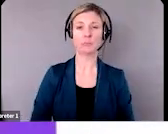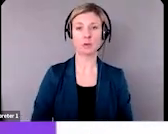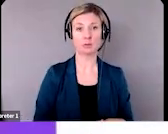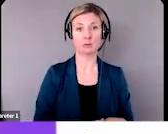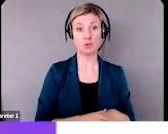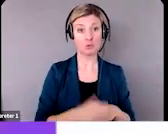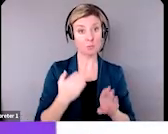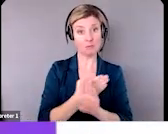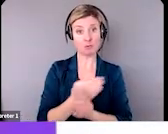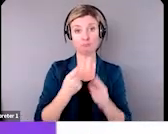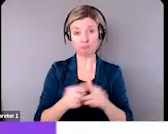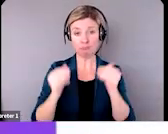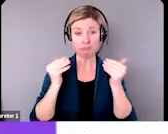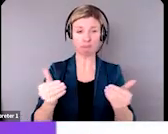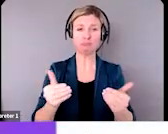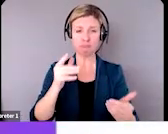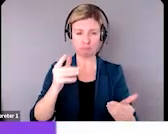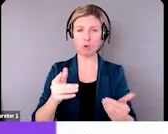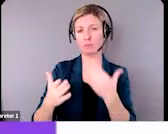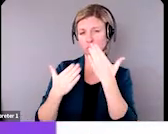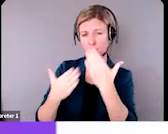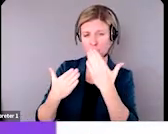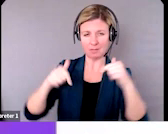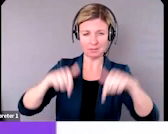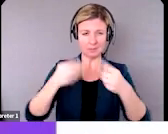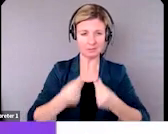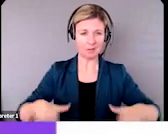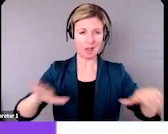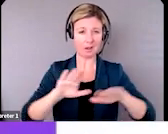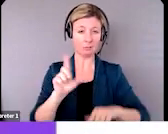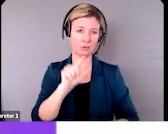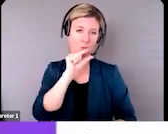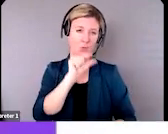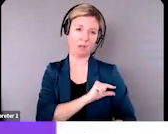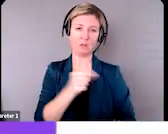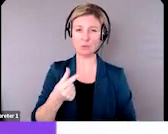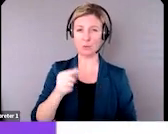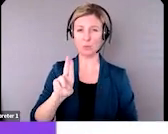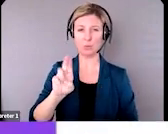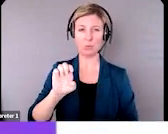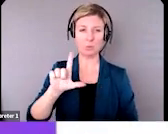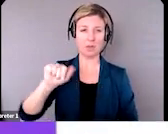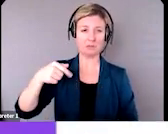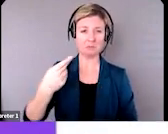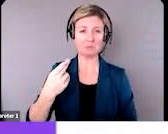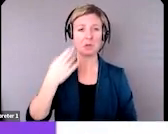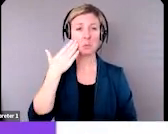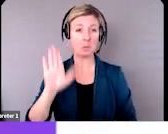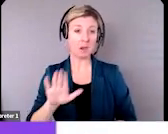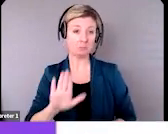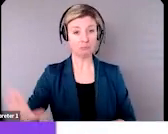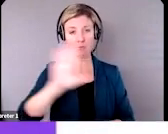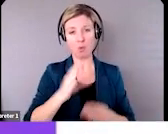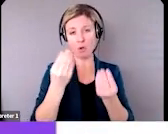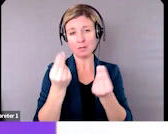that Guelph is on. We acknowledge that many others here today may be on a different territory, so we invite and